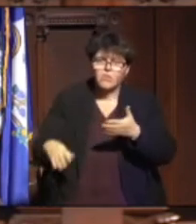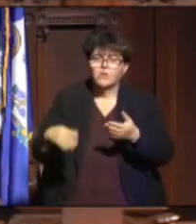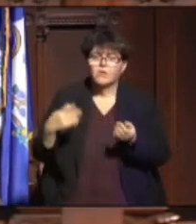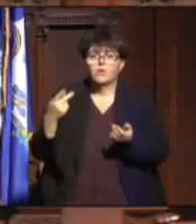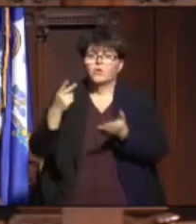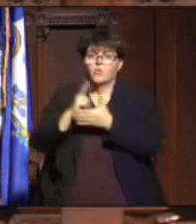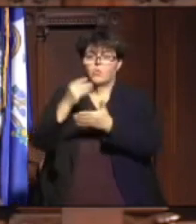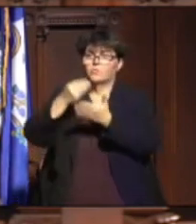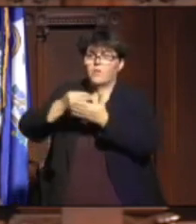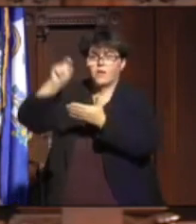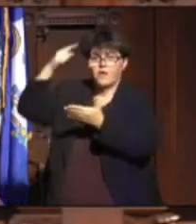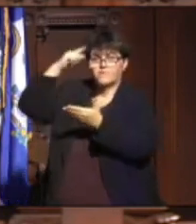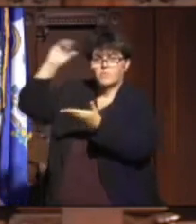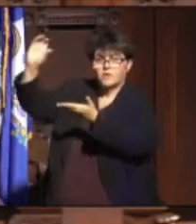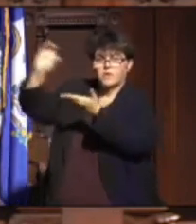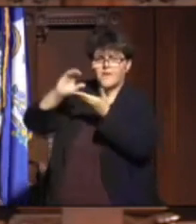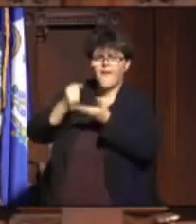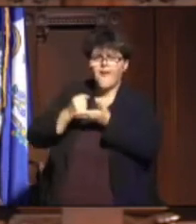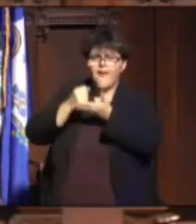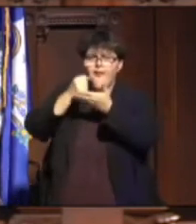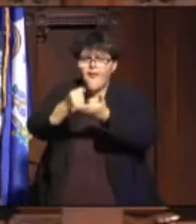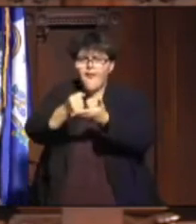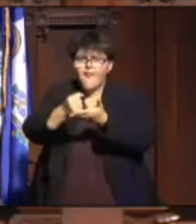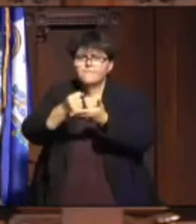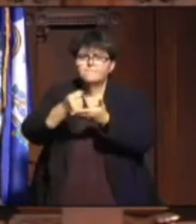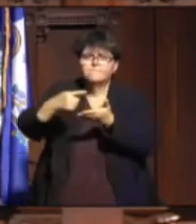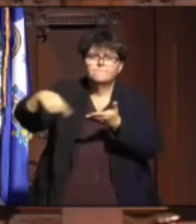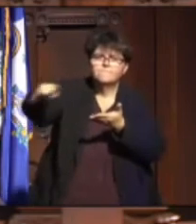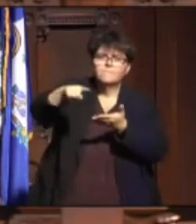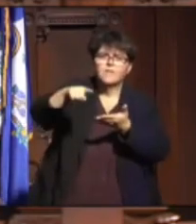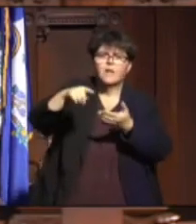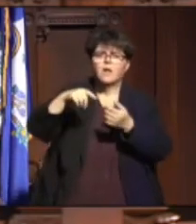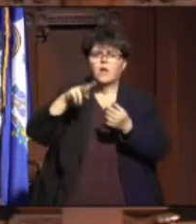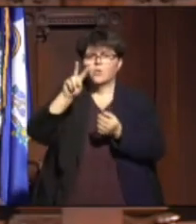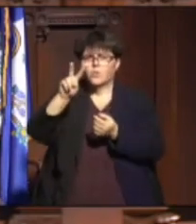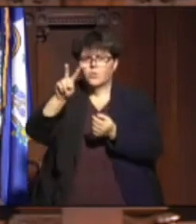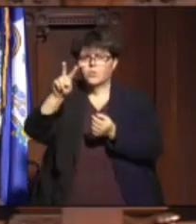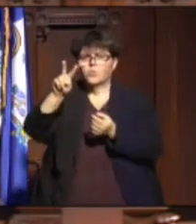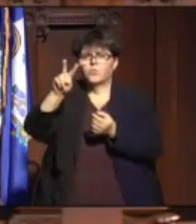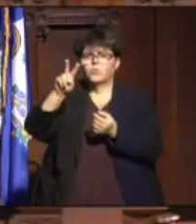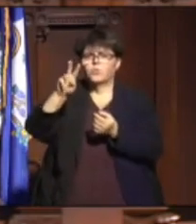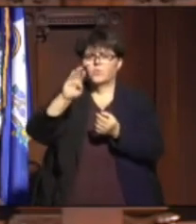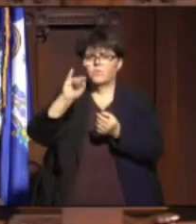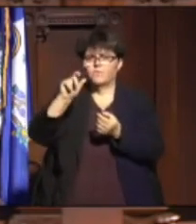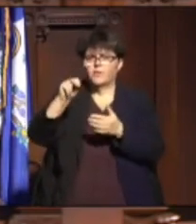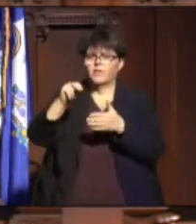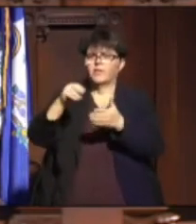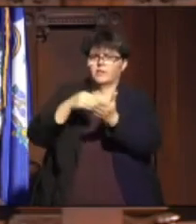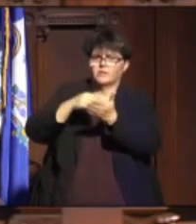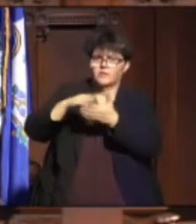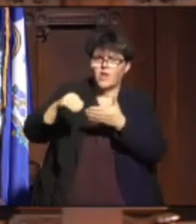estimated $2 billion in medical debts for tens of thousands of our Connecticut residents.